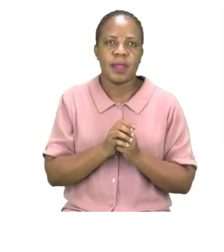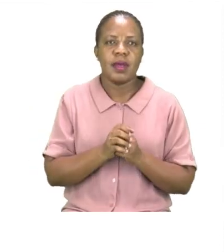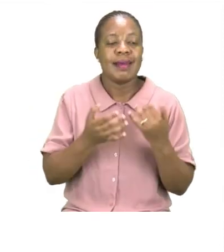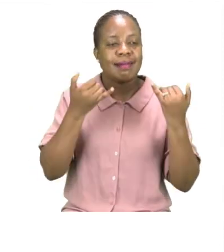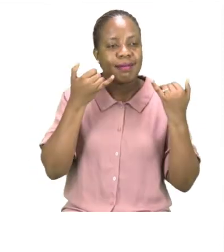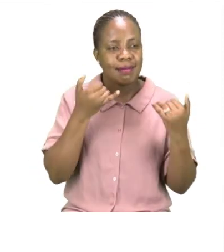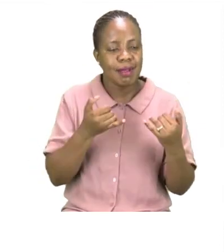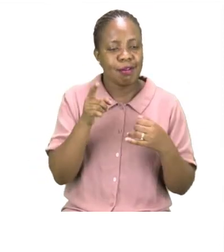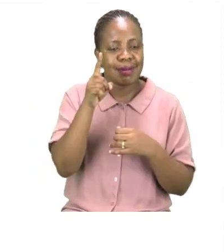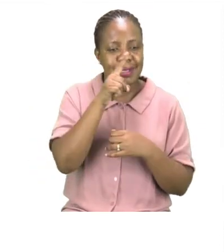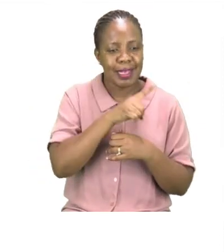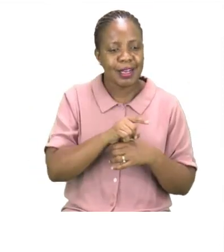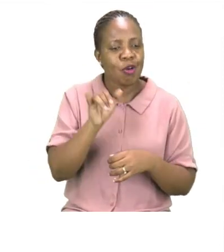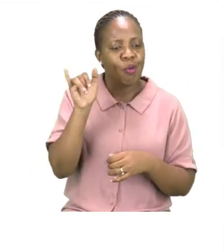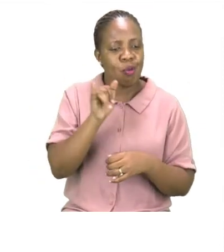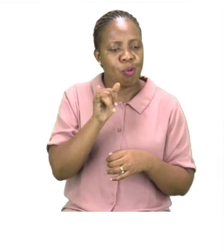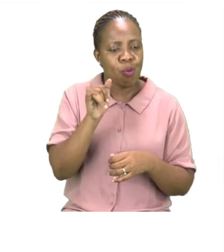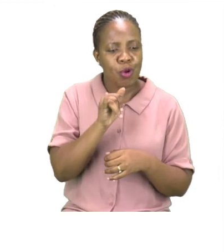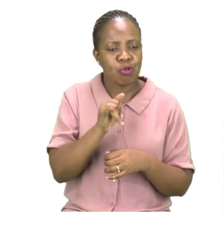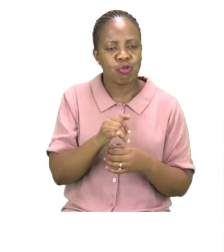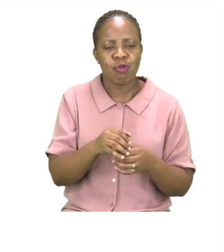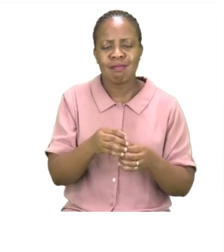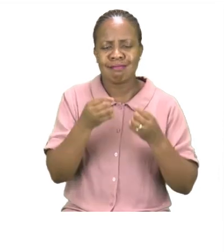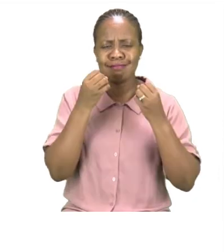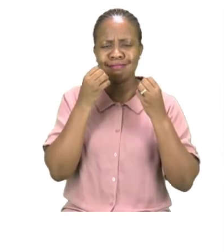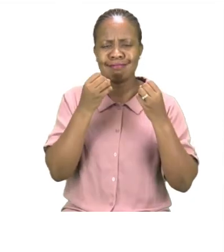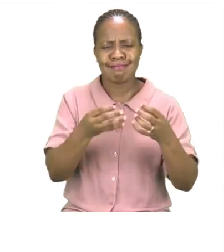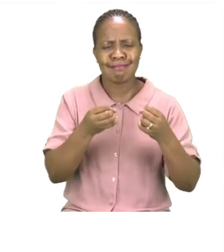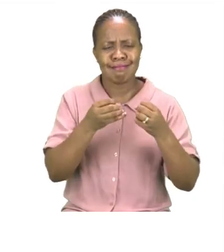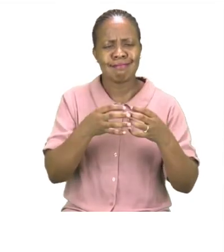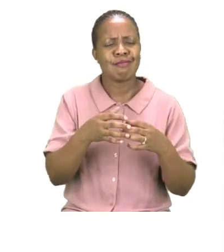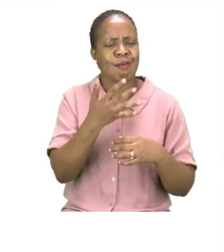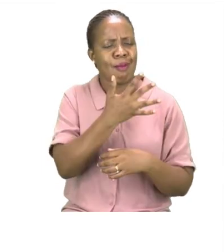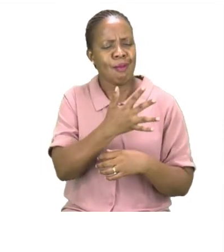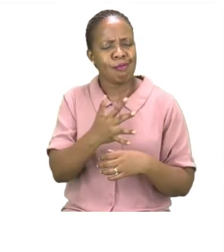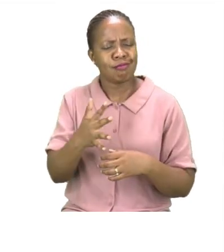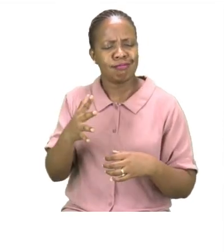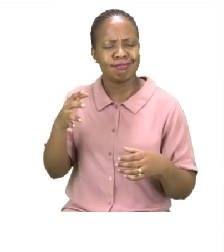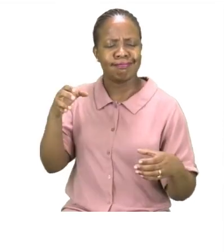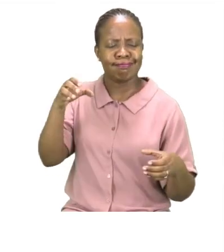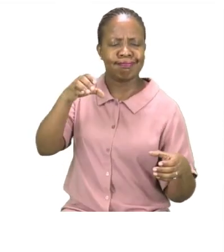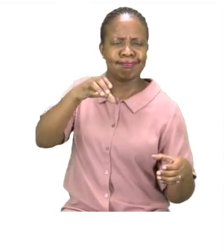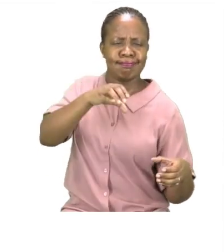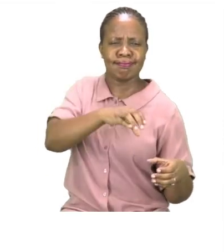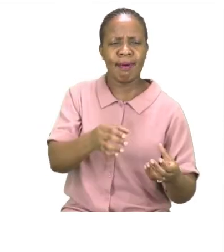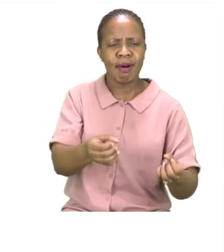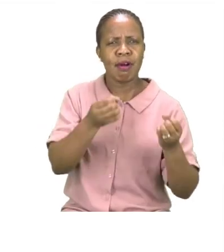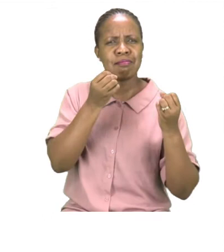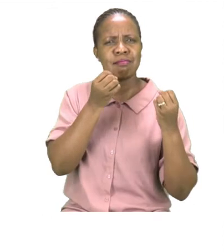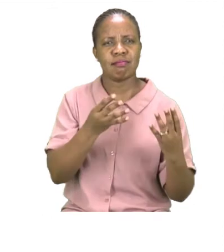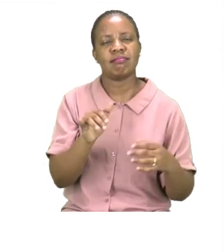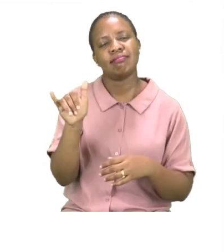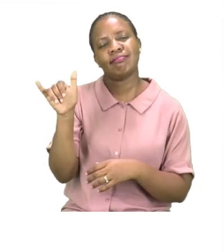water. Now you have to figure it out which one is the one that will hold more